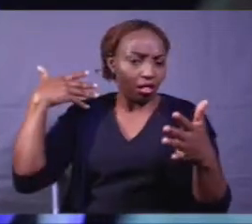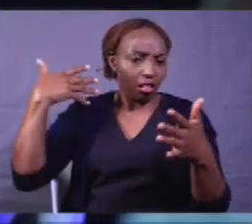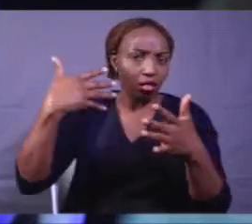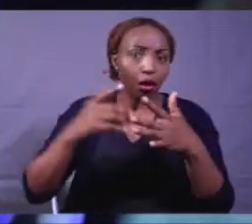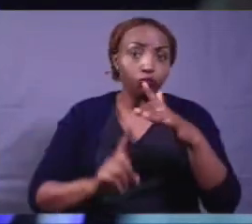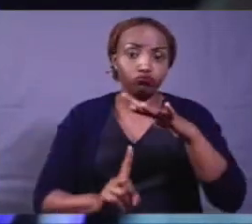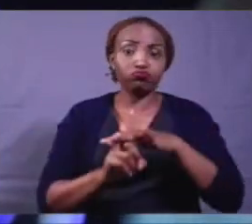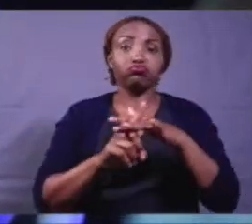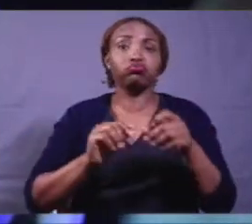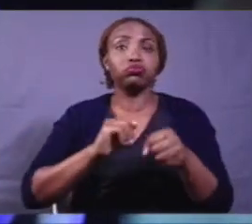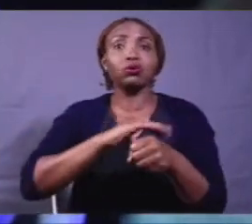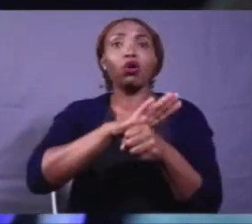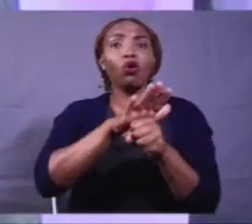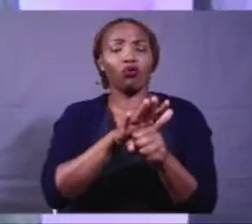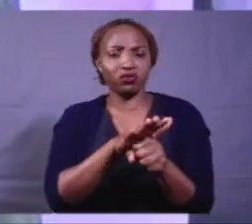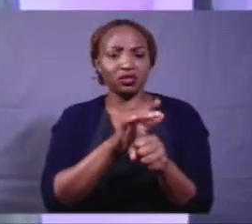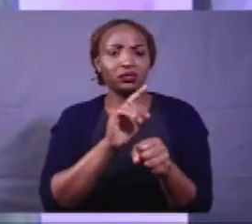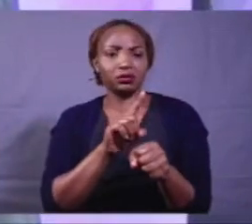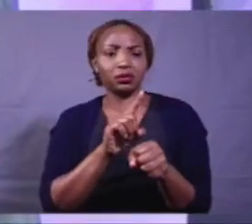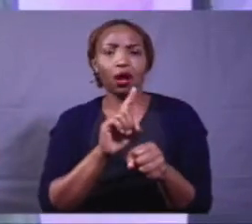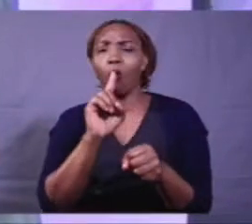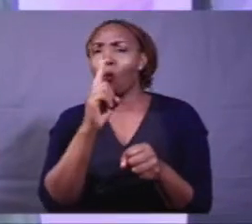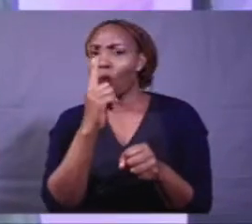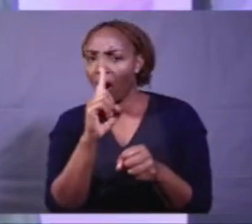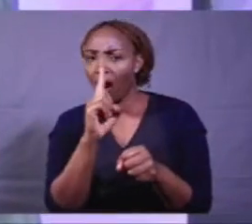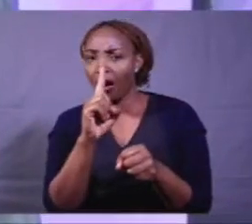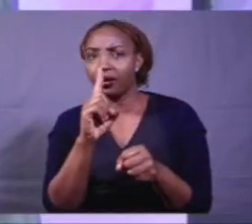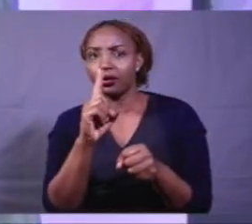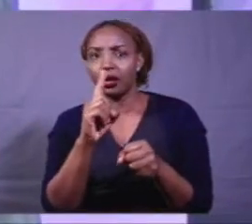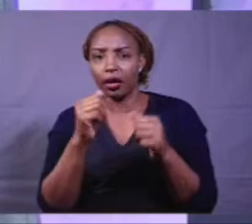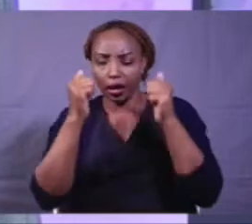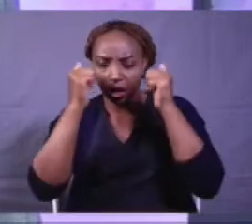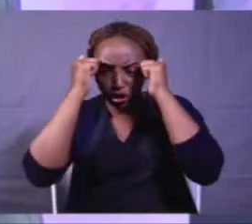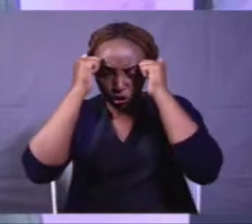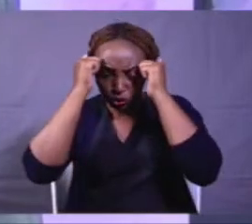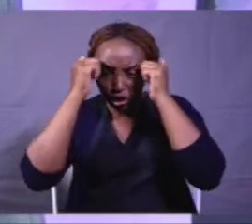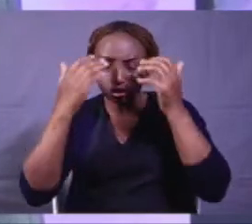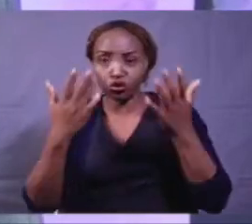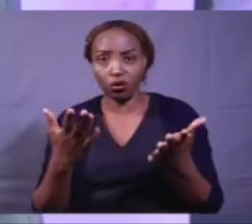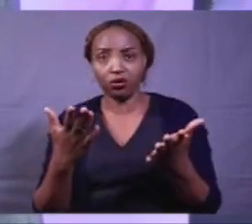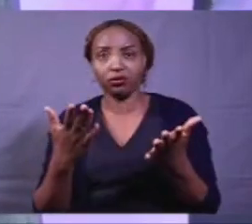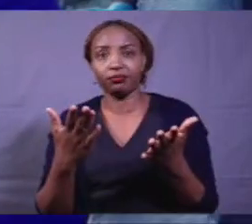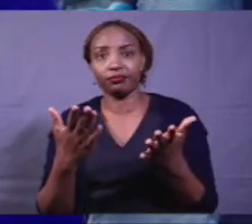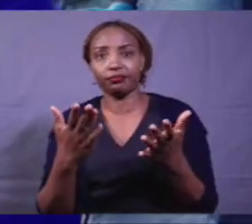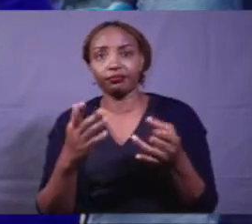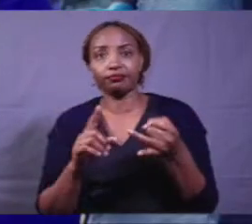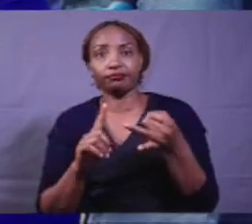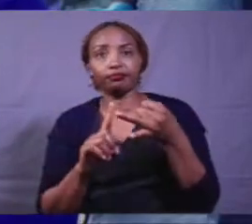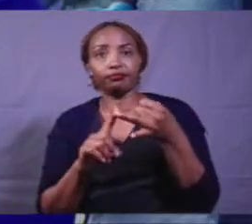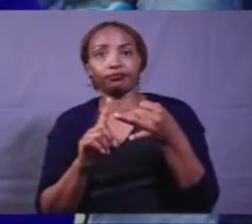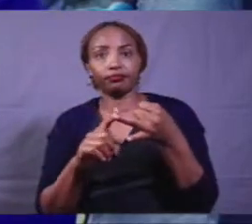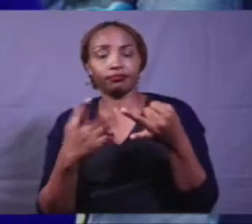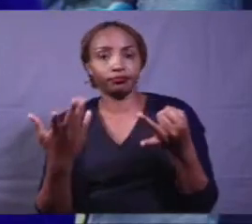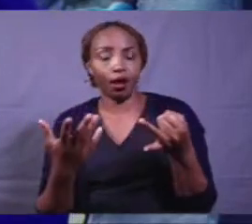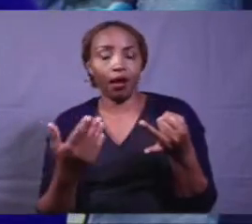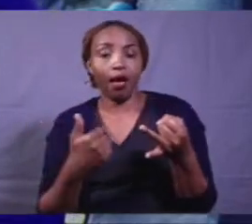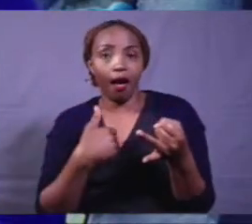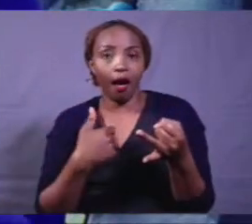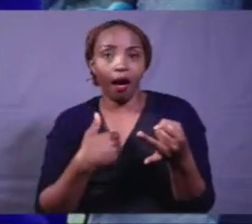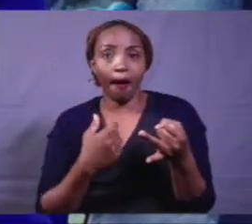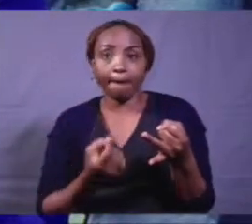education. That's one success story. Number two, we have success stories when it comes to the medical field. We now have